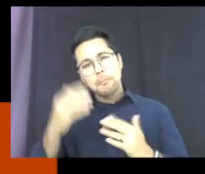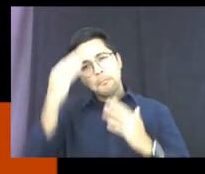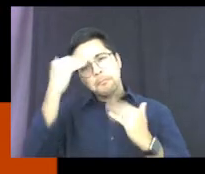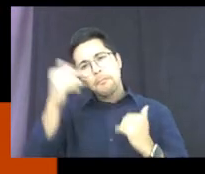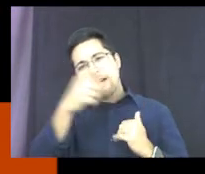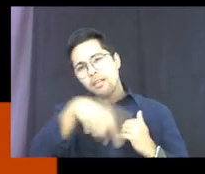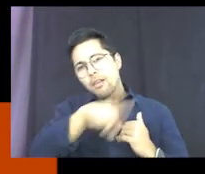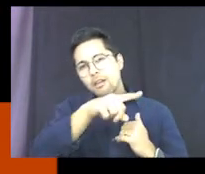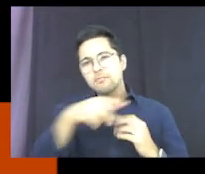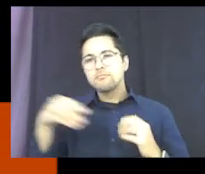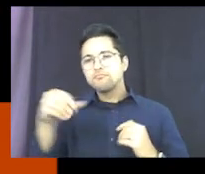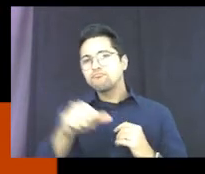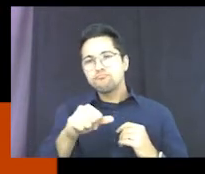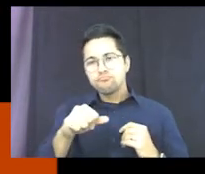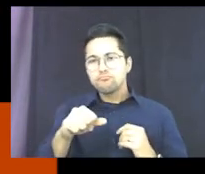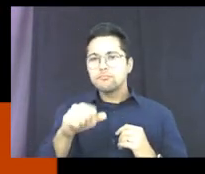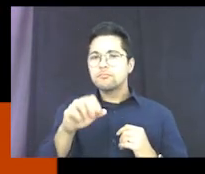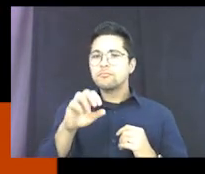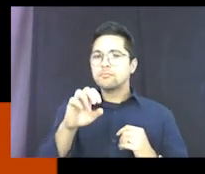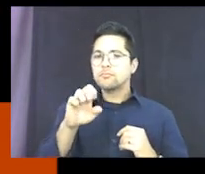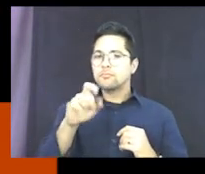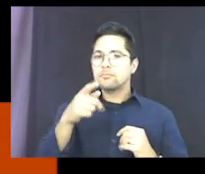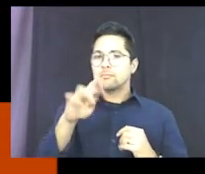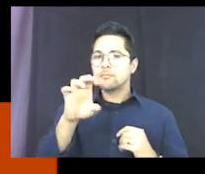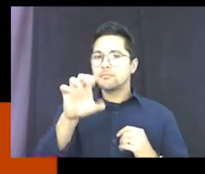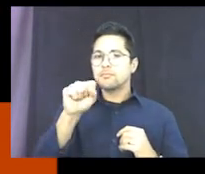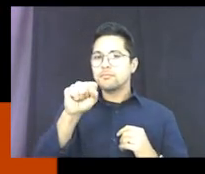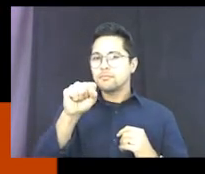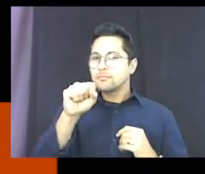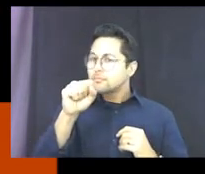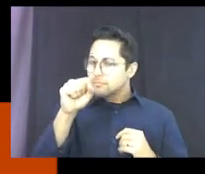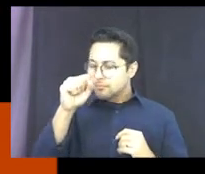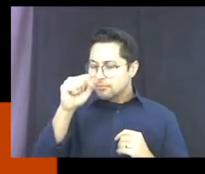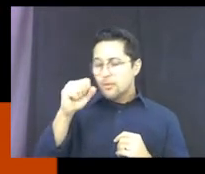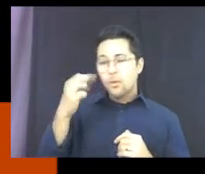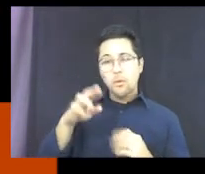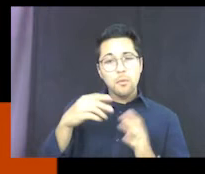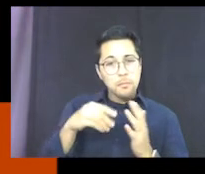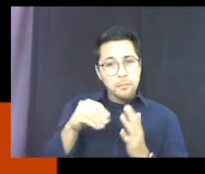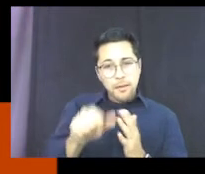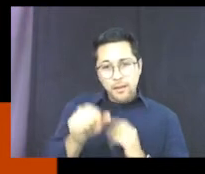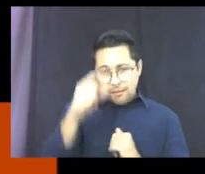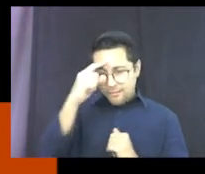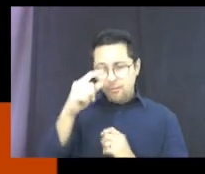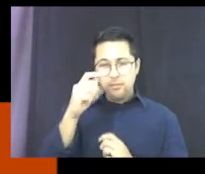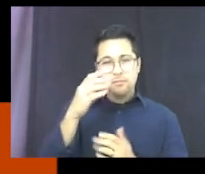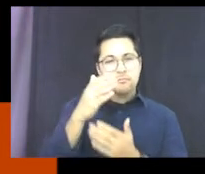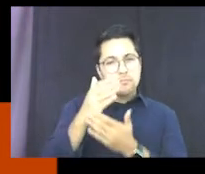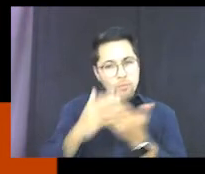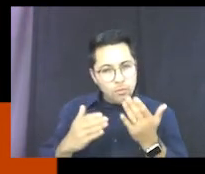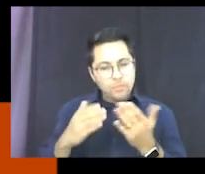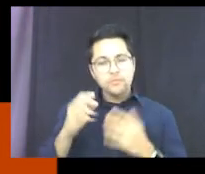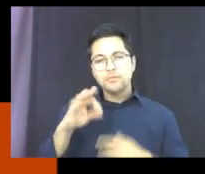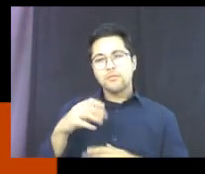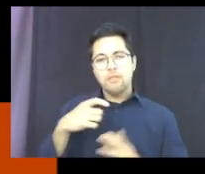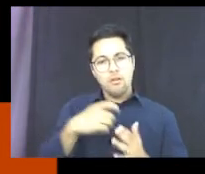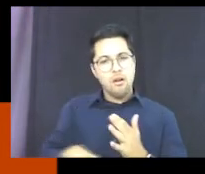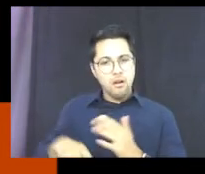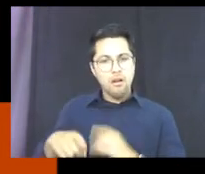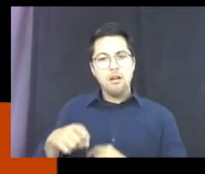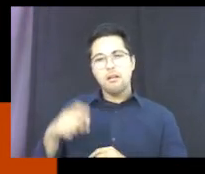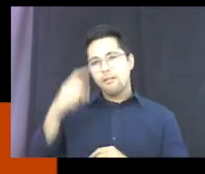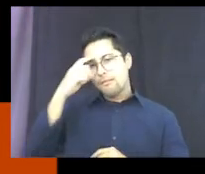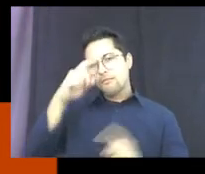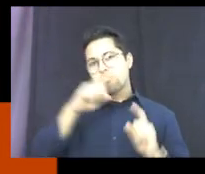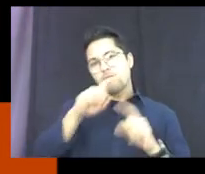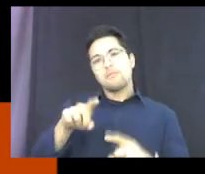their members to pay their expenses when attending events or pay for a designated portion of the cost of